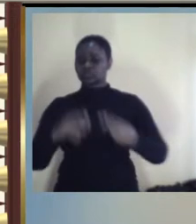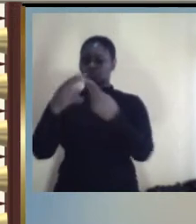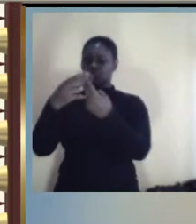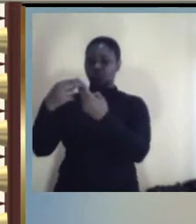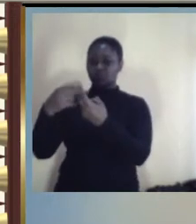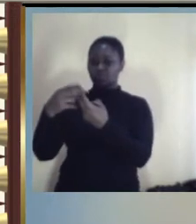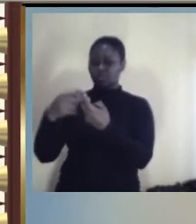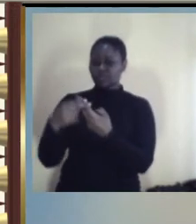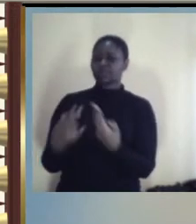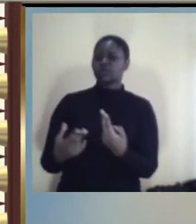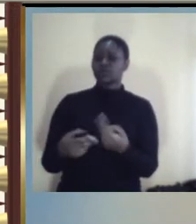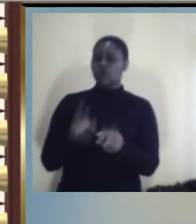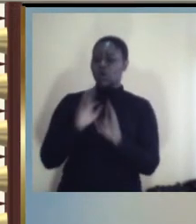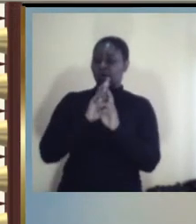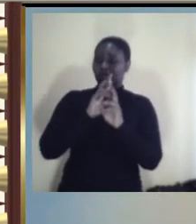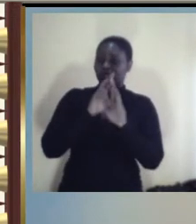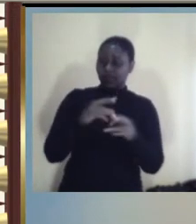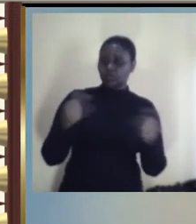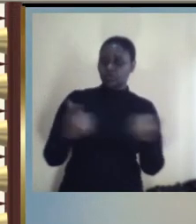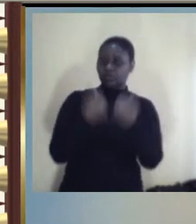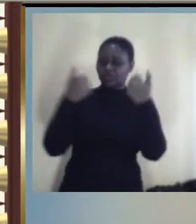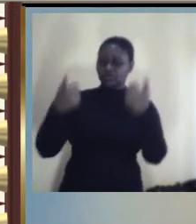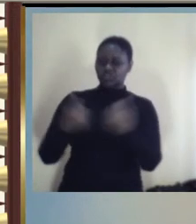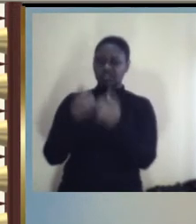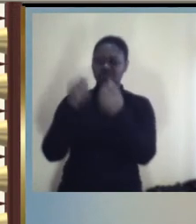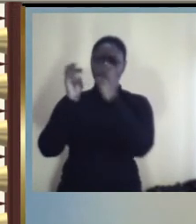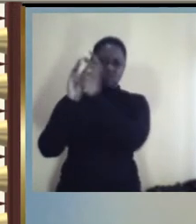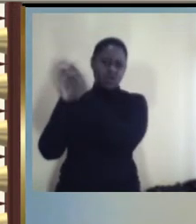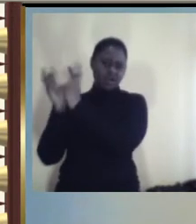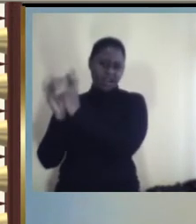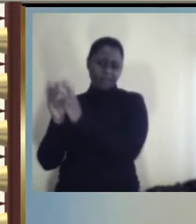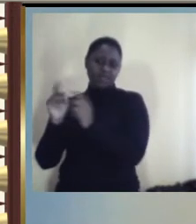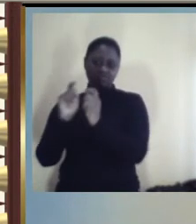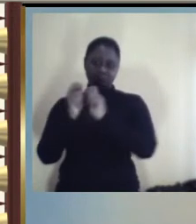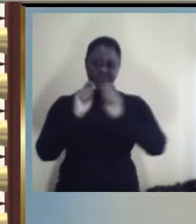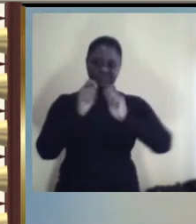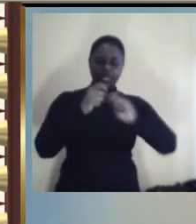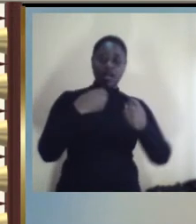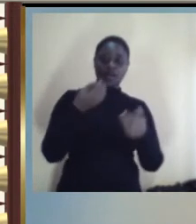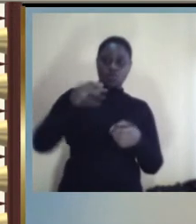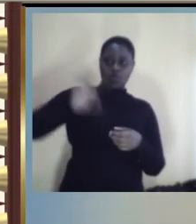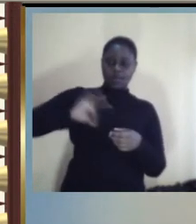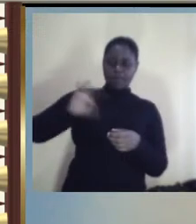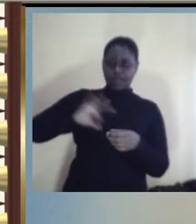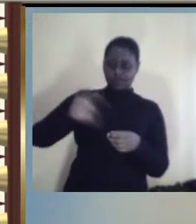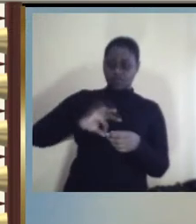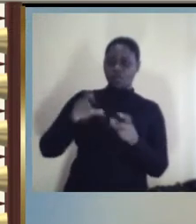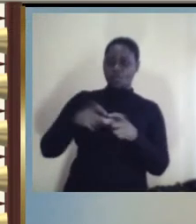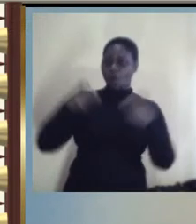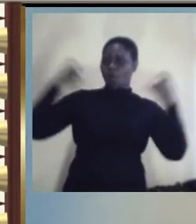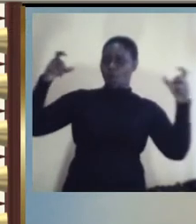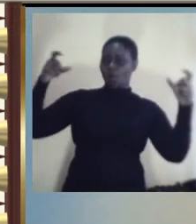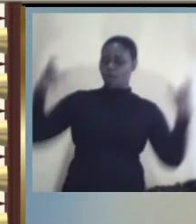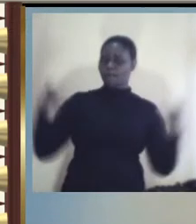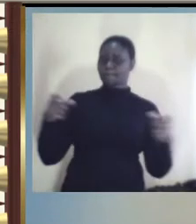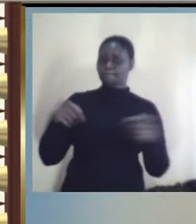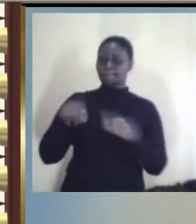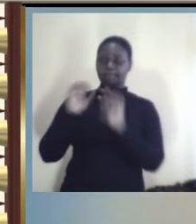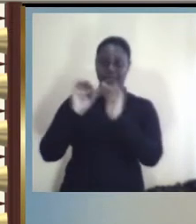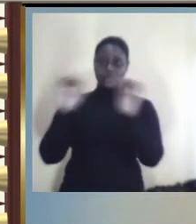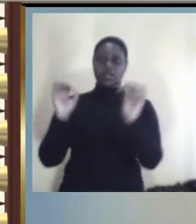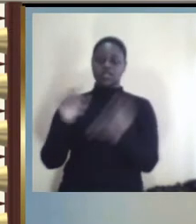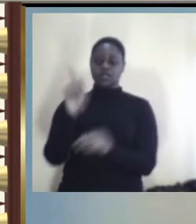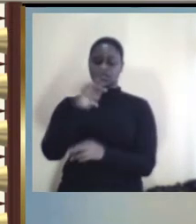or centers to respond to the challenges of climate change that will benefit the broader population of the province.